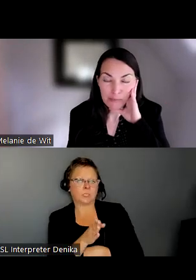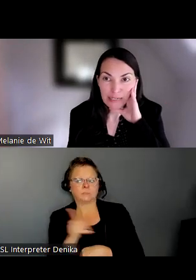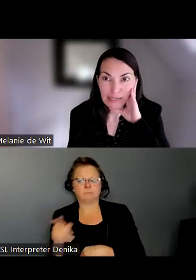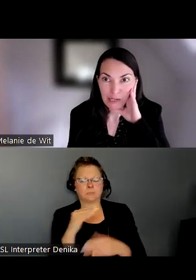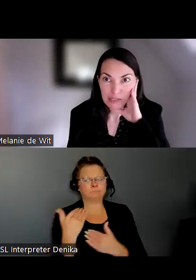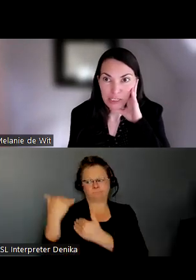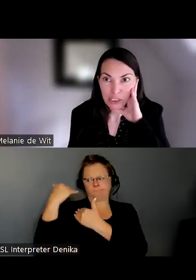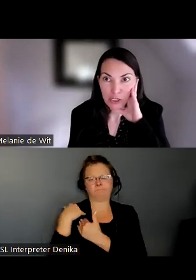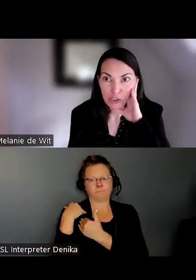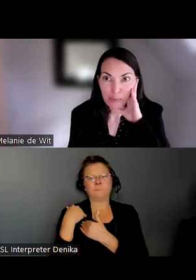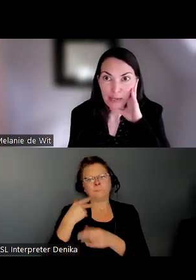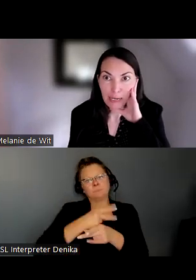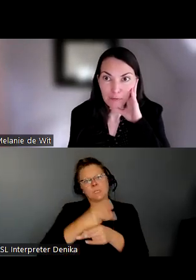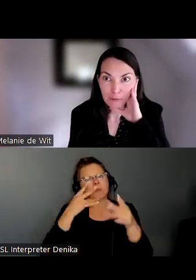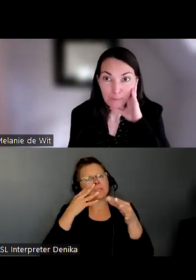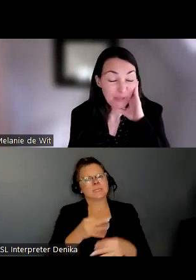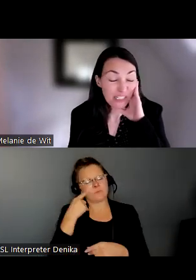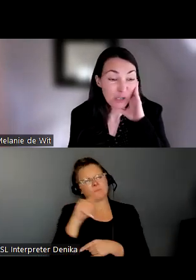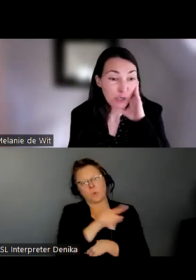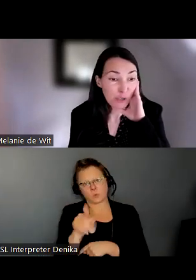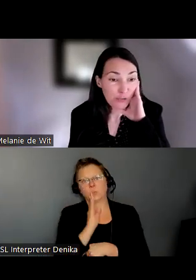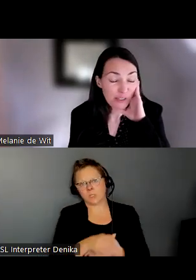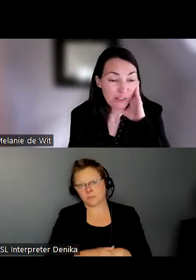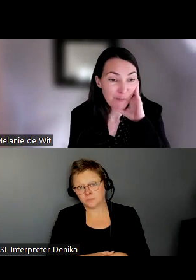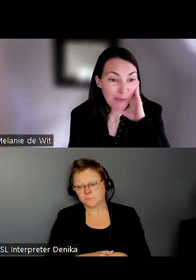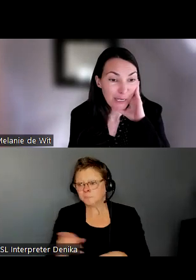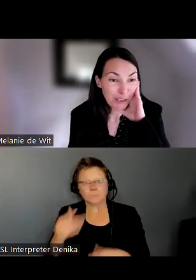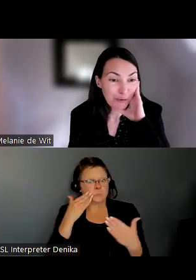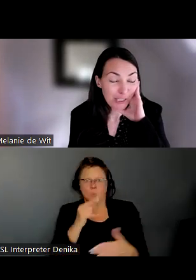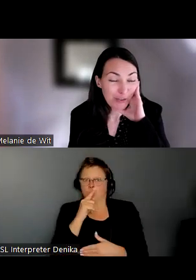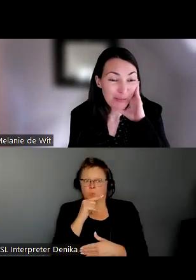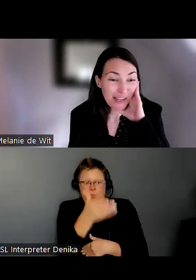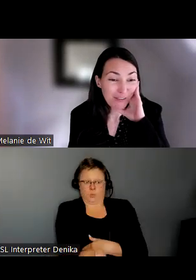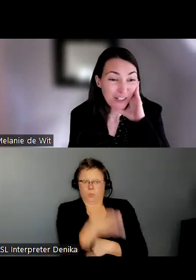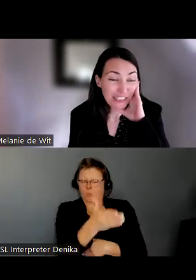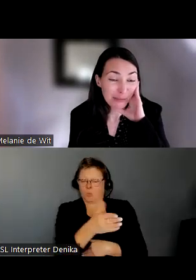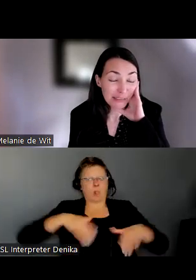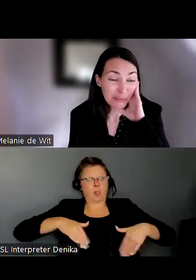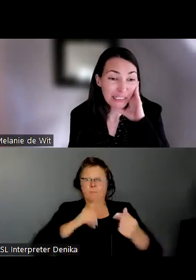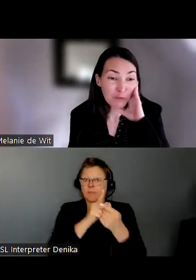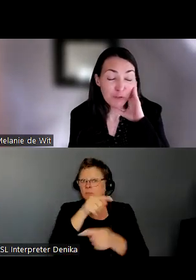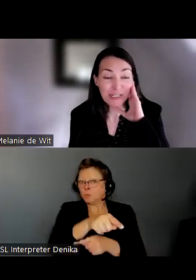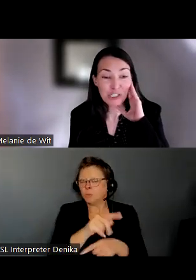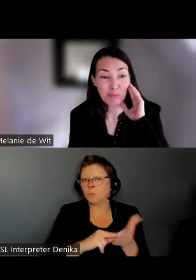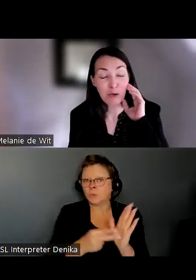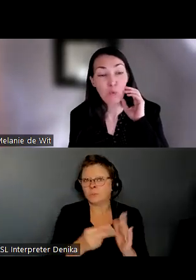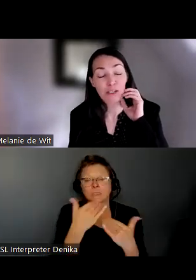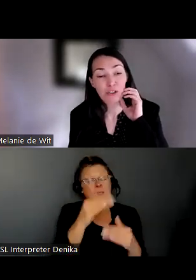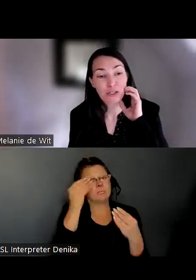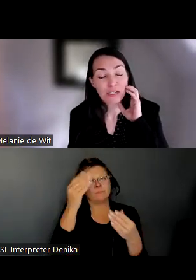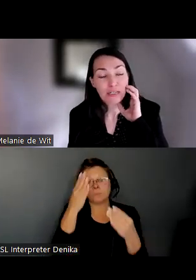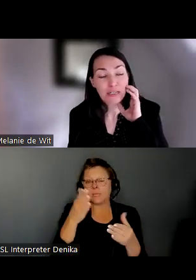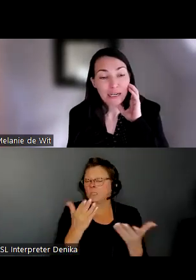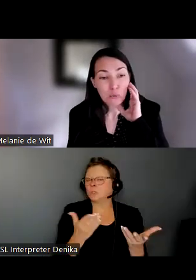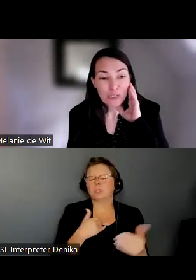would make a care decision on your behalf. Now, they don't know you, they've never met you, you know, they may have very limited information about what